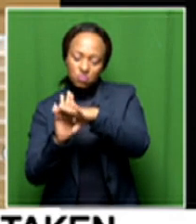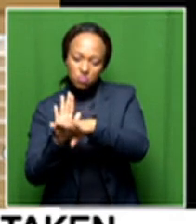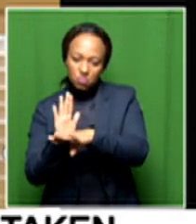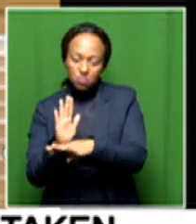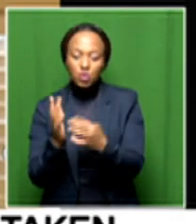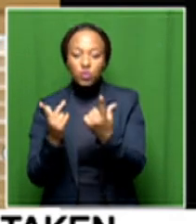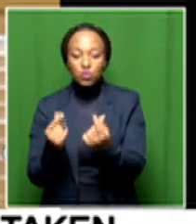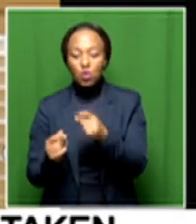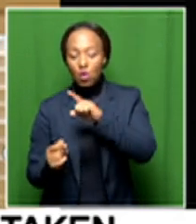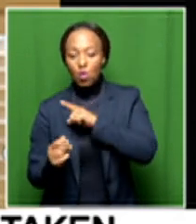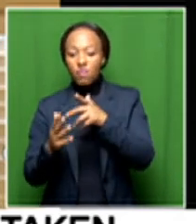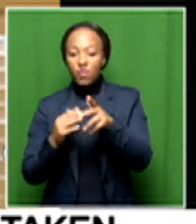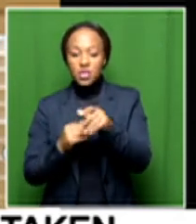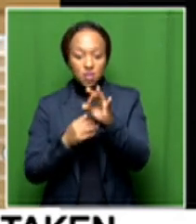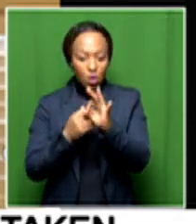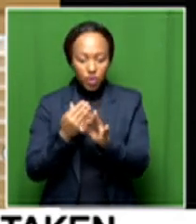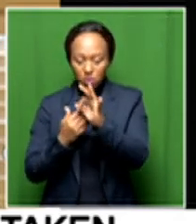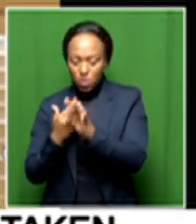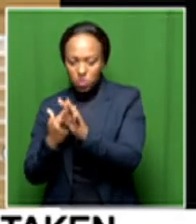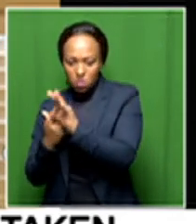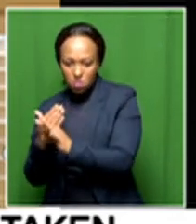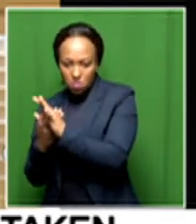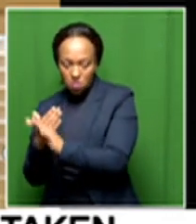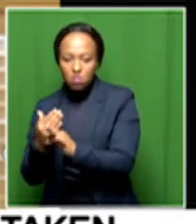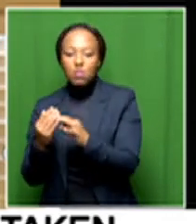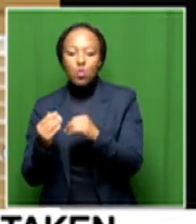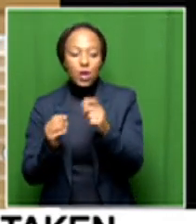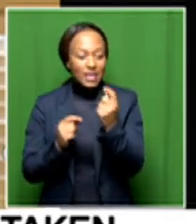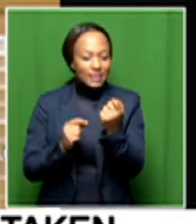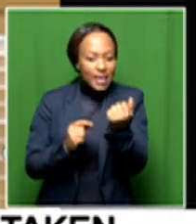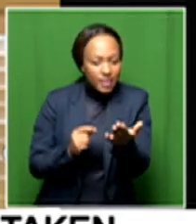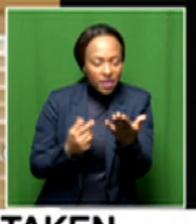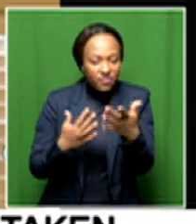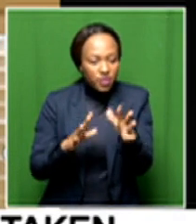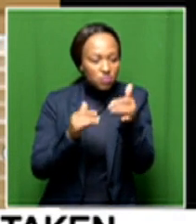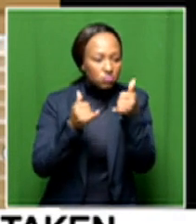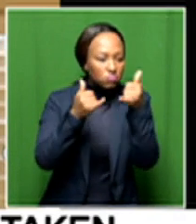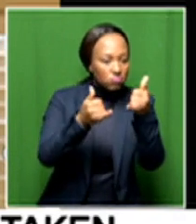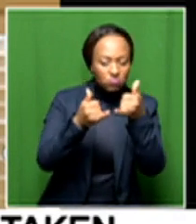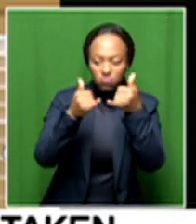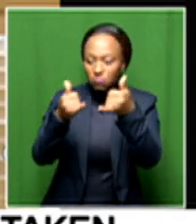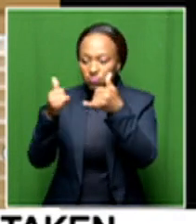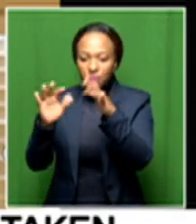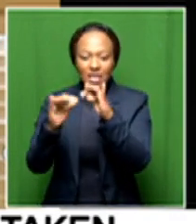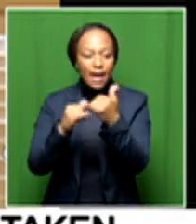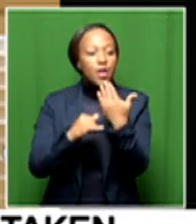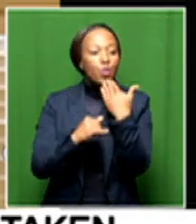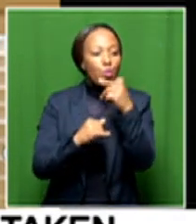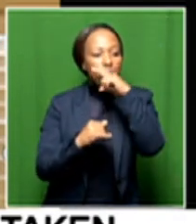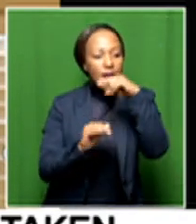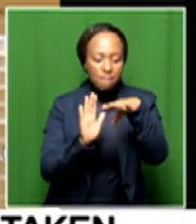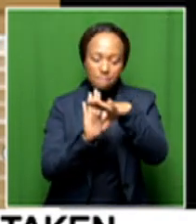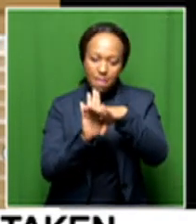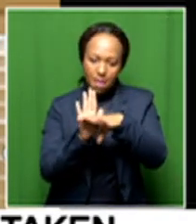for every quarter. We're going to publish all those the tenders which have been awarded, some of the processes which we followed,